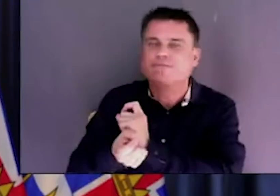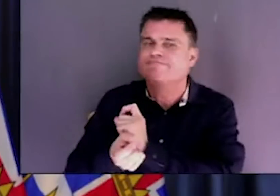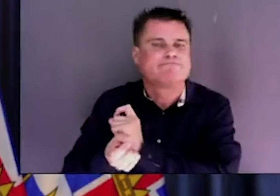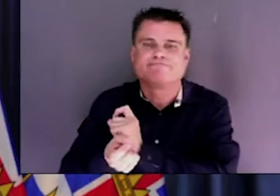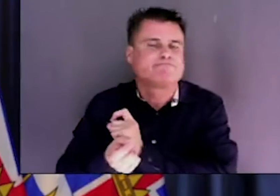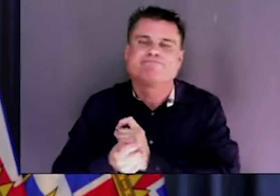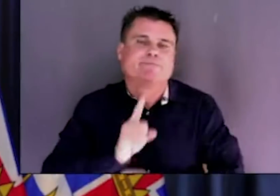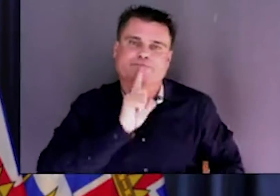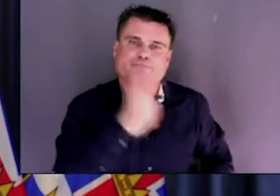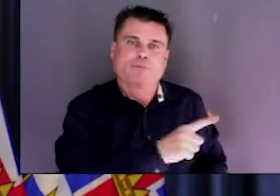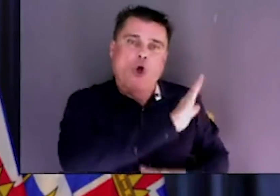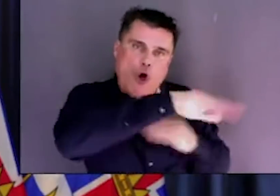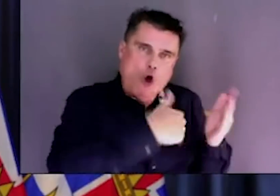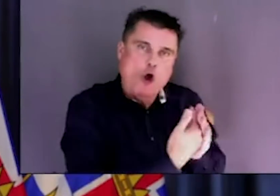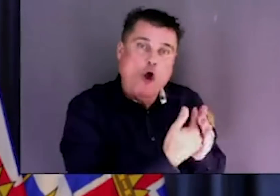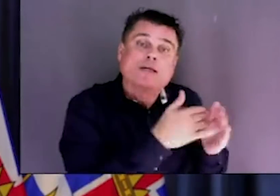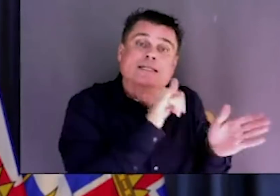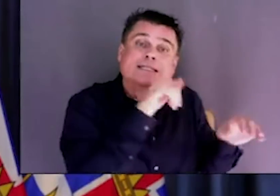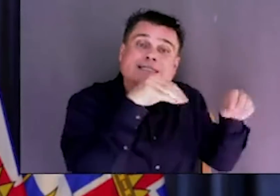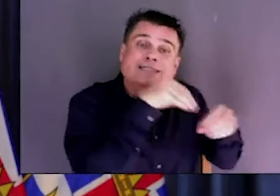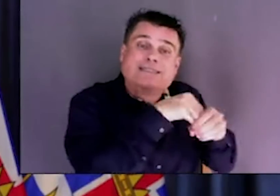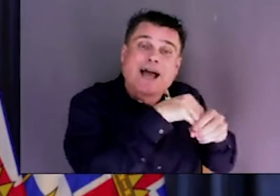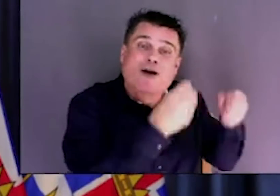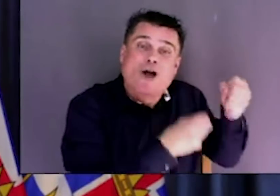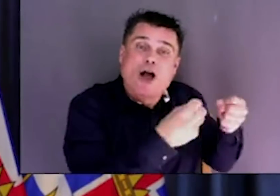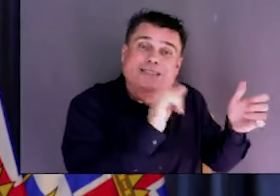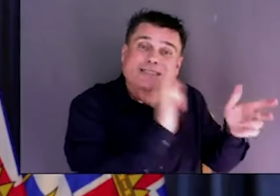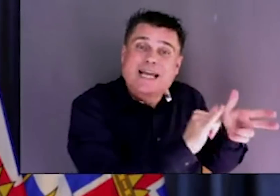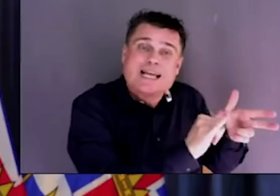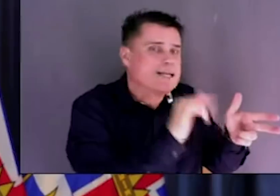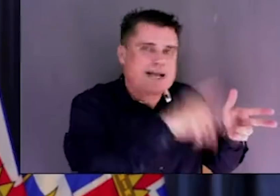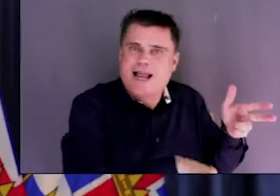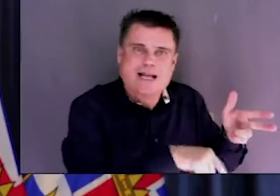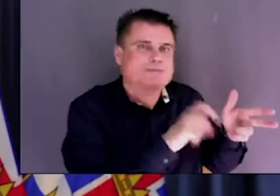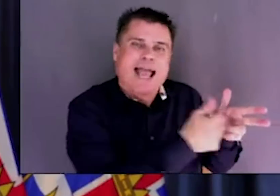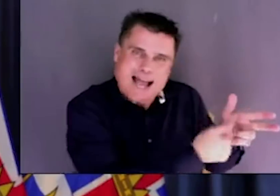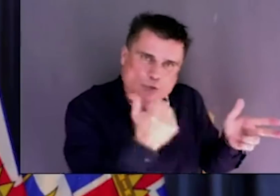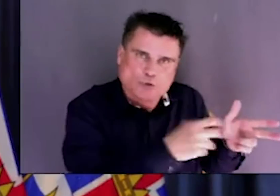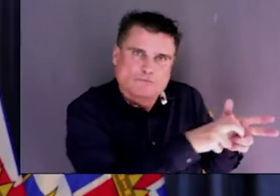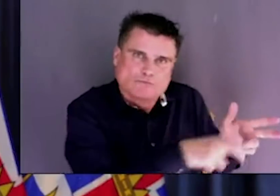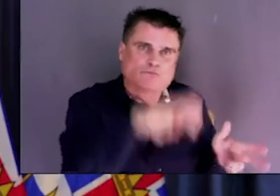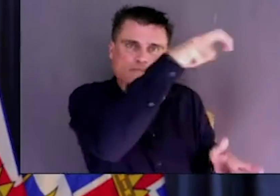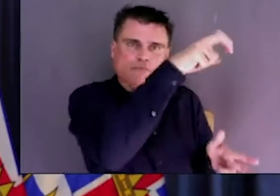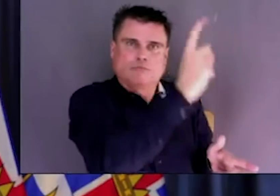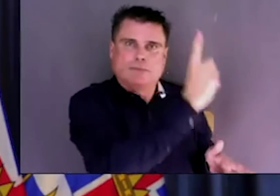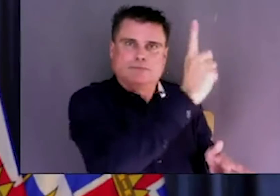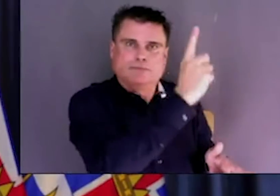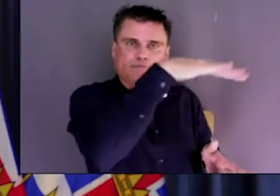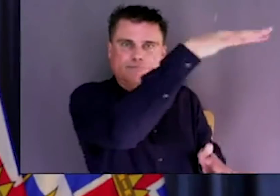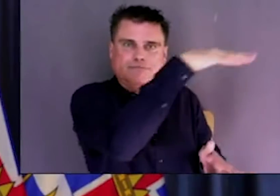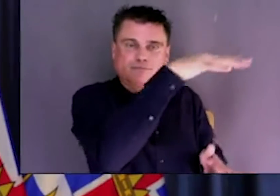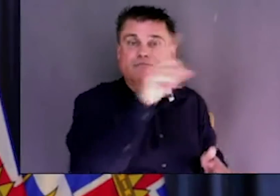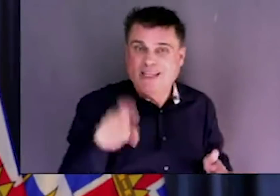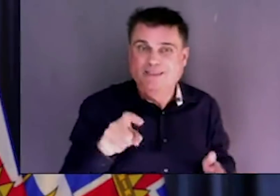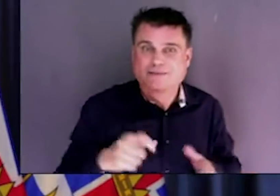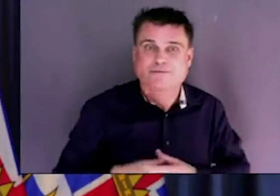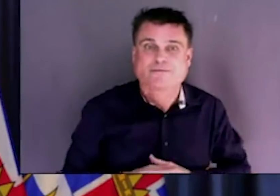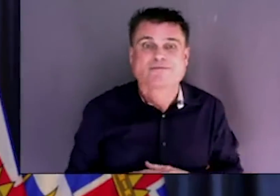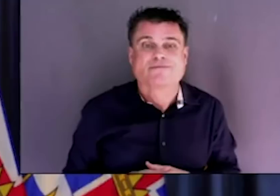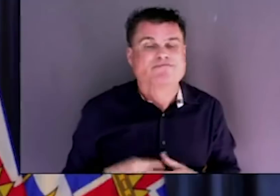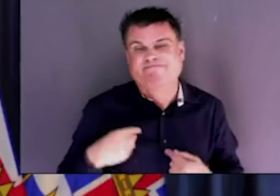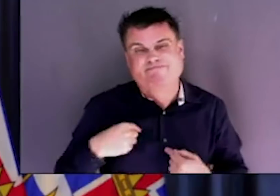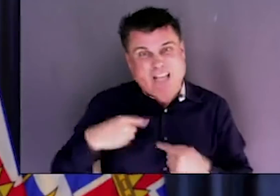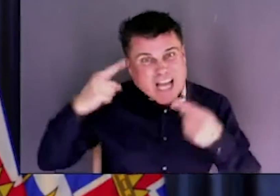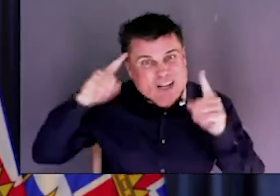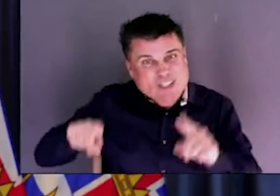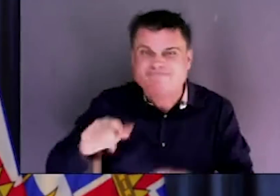own province, staying in your own community, so that we can curb or break the circuit of community transmission. And he agreed with me, and we both felt